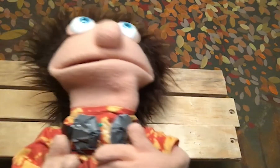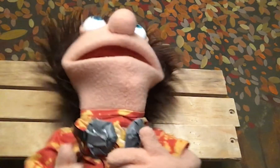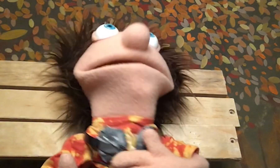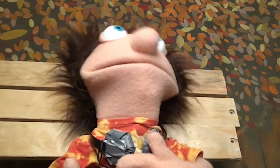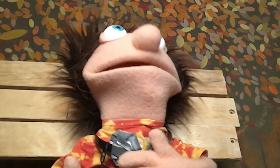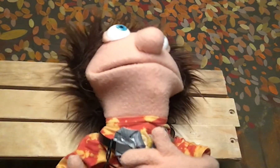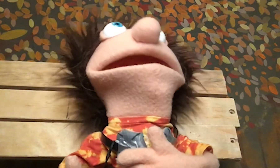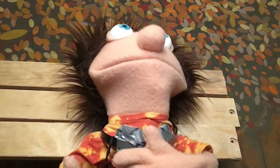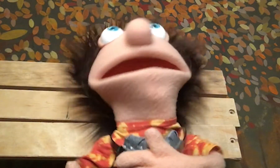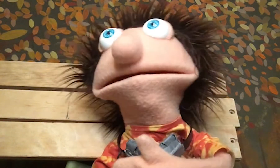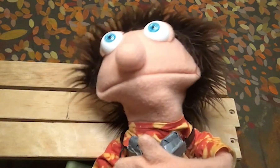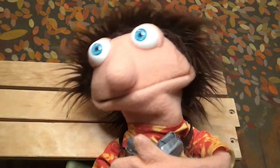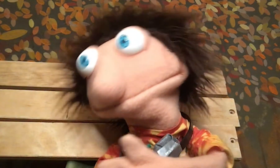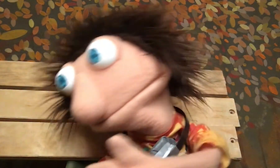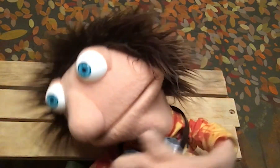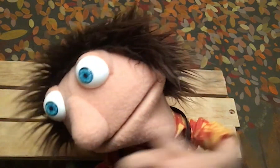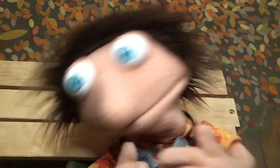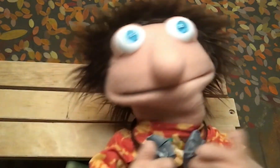I told Steve I was never going back.